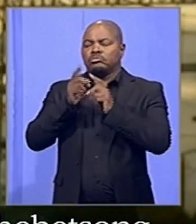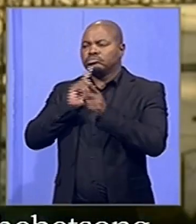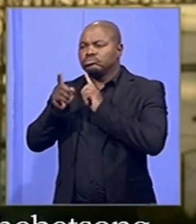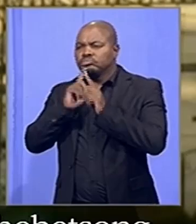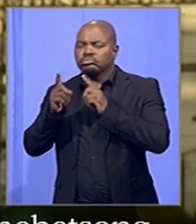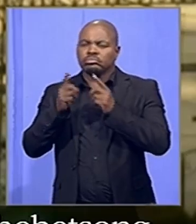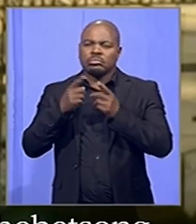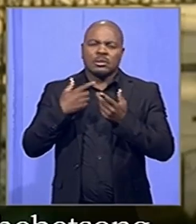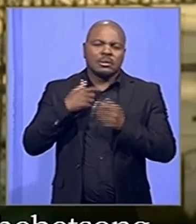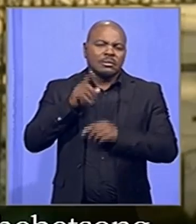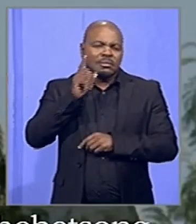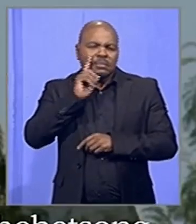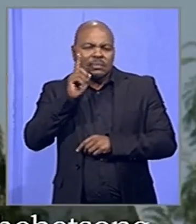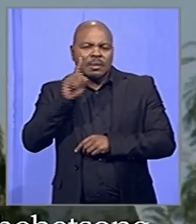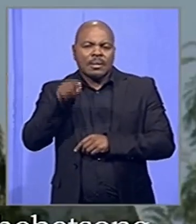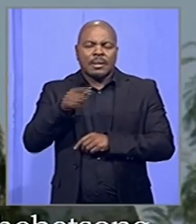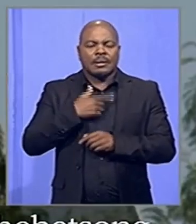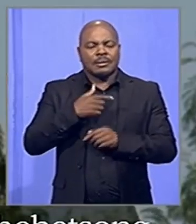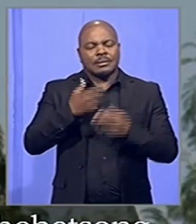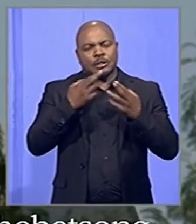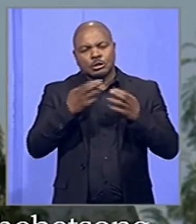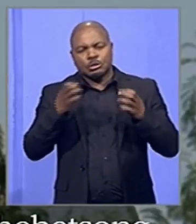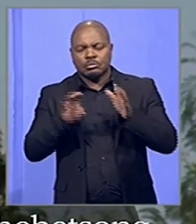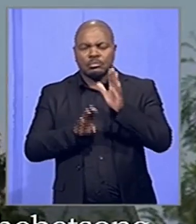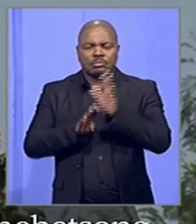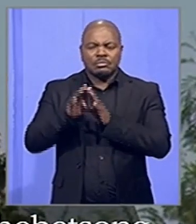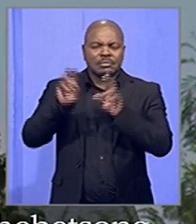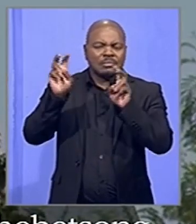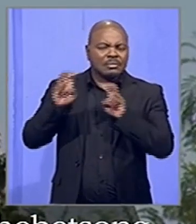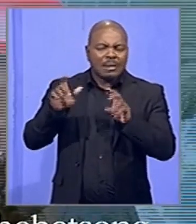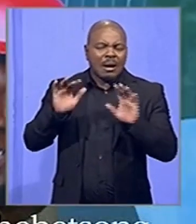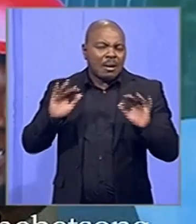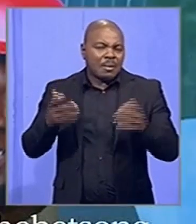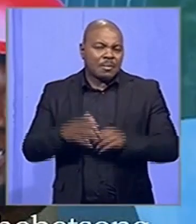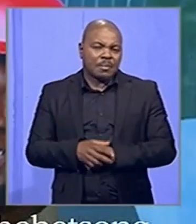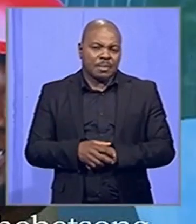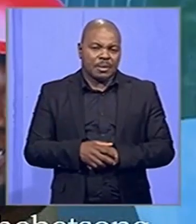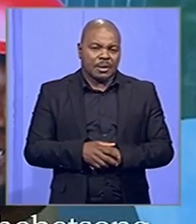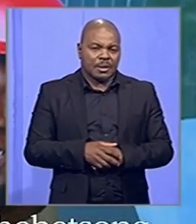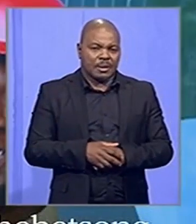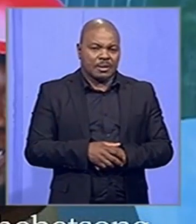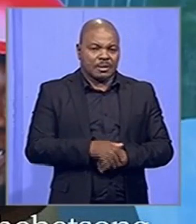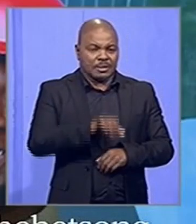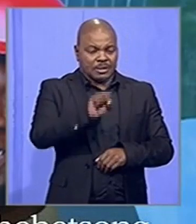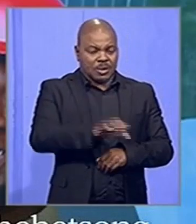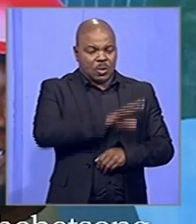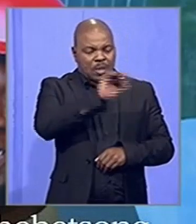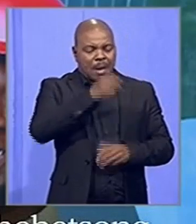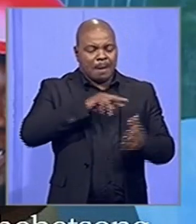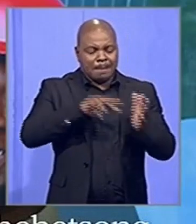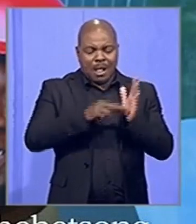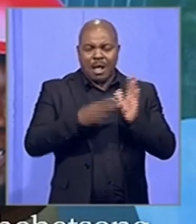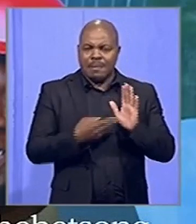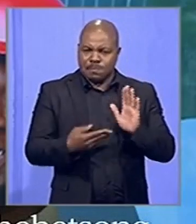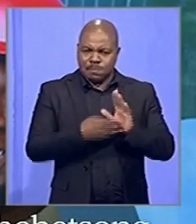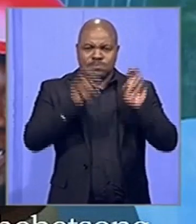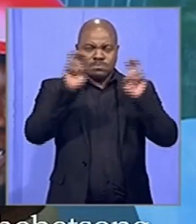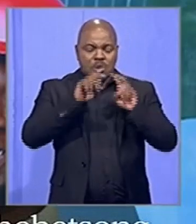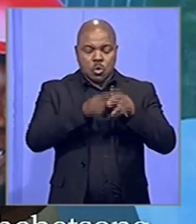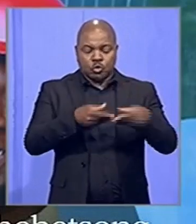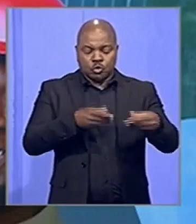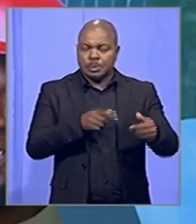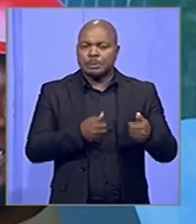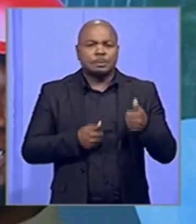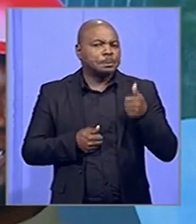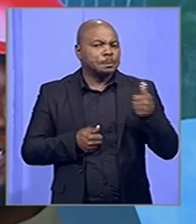le boiphihlelo ba ho ntlafatsa meralo ya motheo ya energy. We also have, for instance, our South Africa Renewable Energy Master Plan, which is a very, very good document.